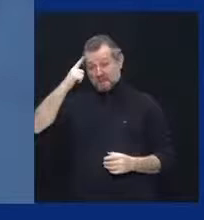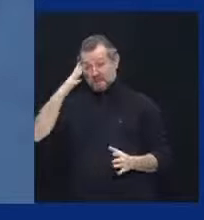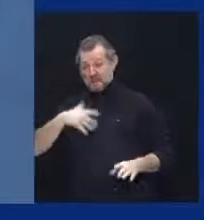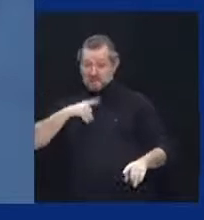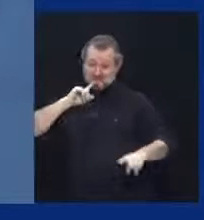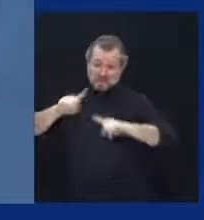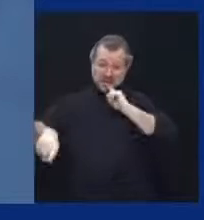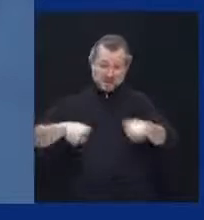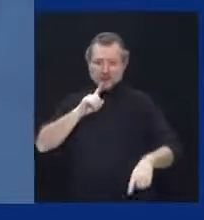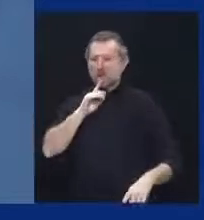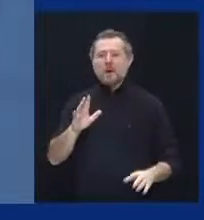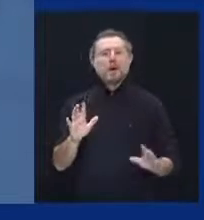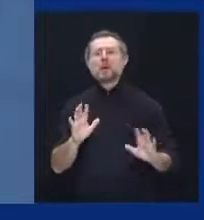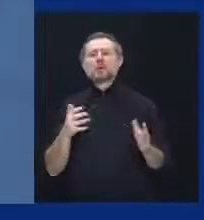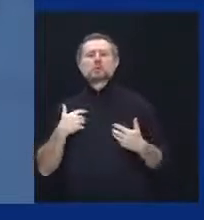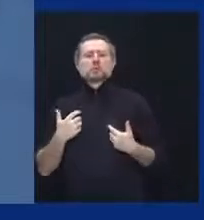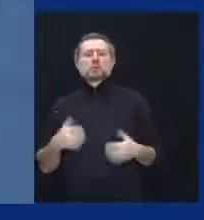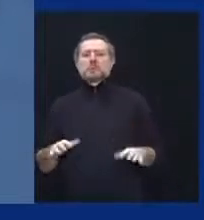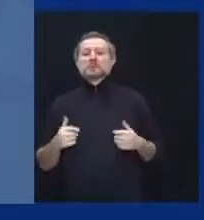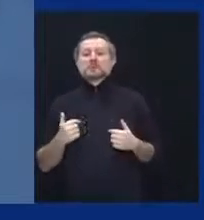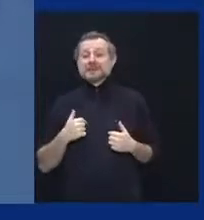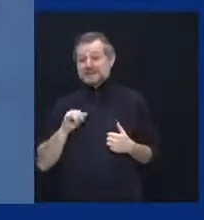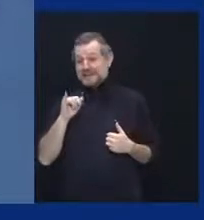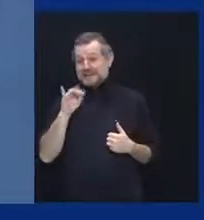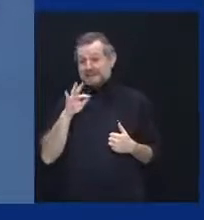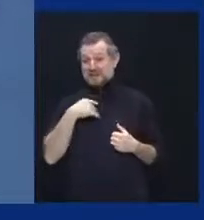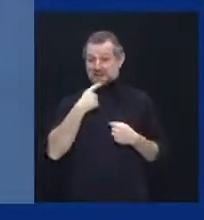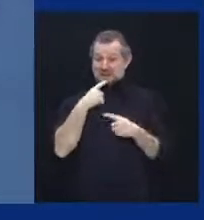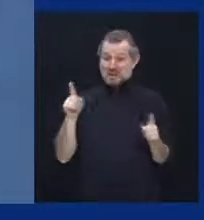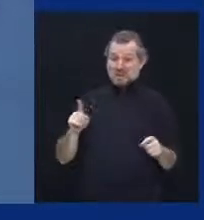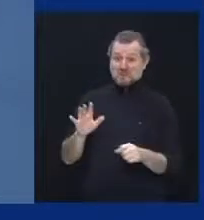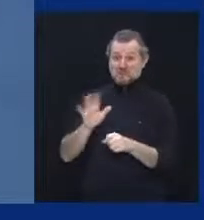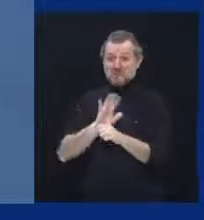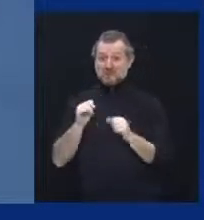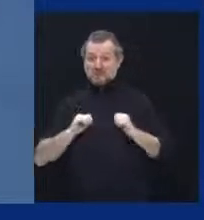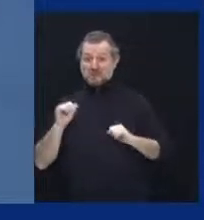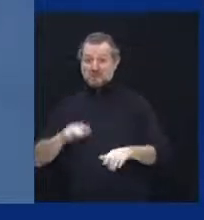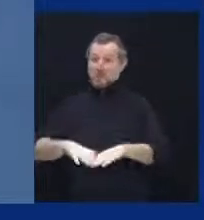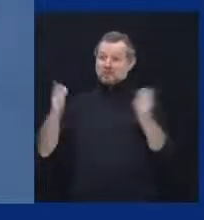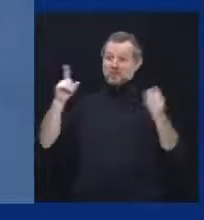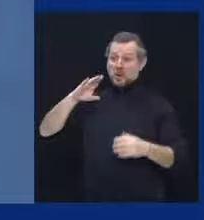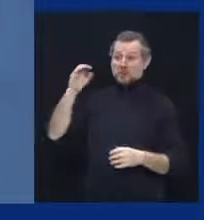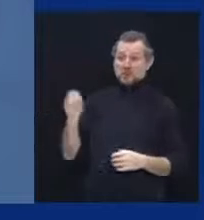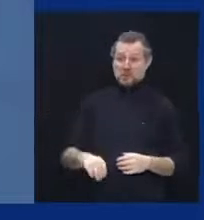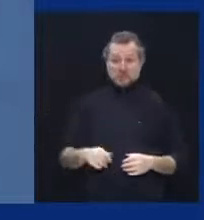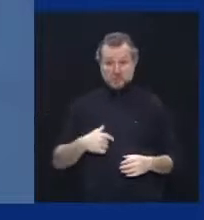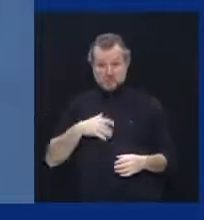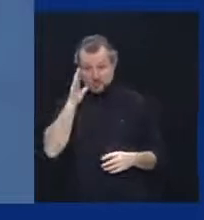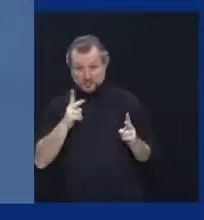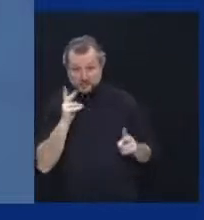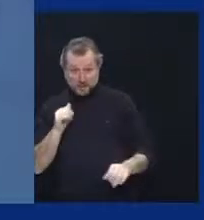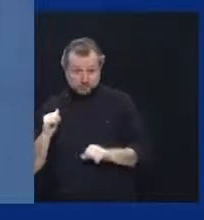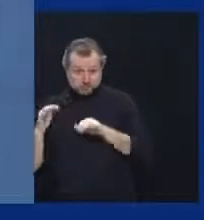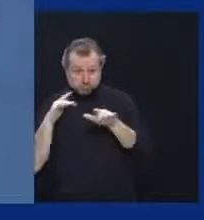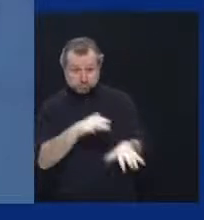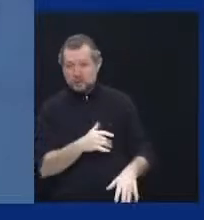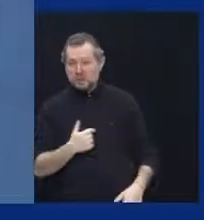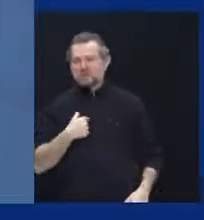today, movie theaters can open to 100%, I don't believe people go. I